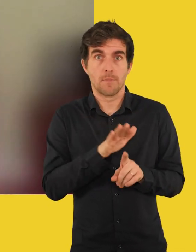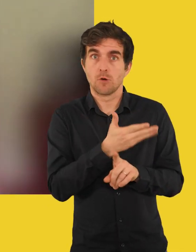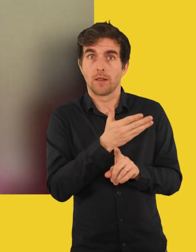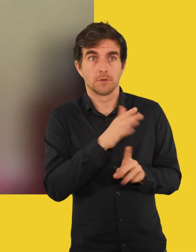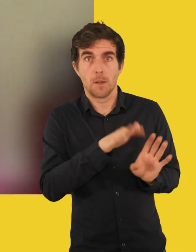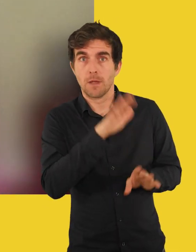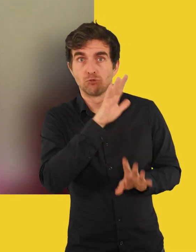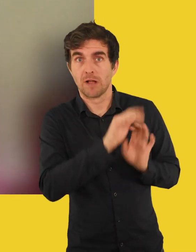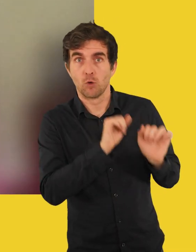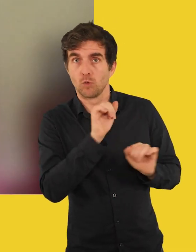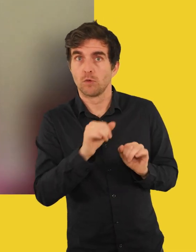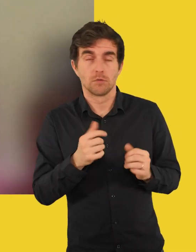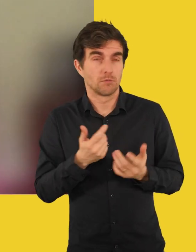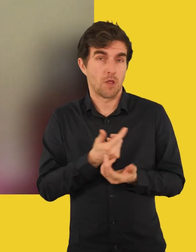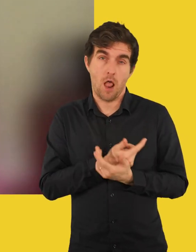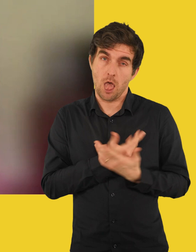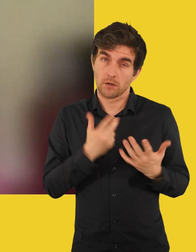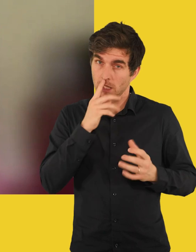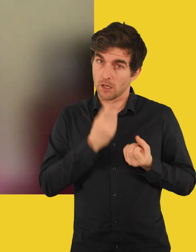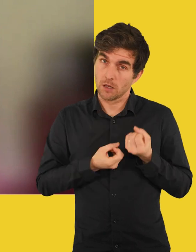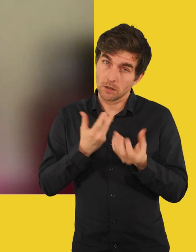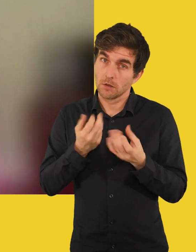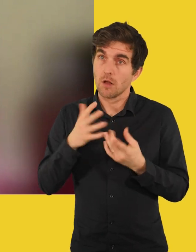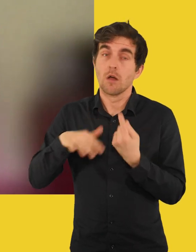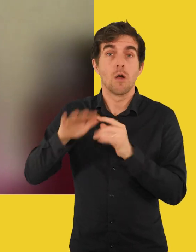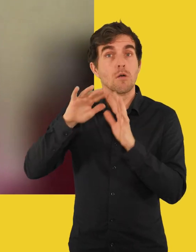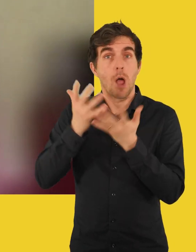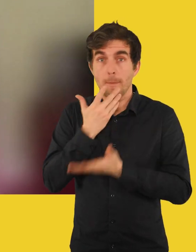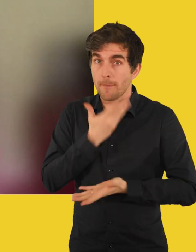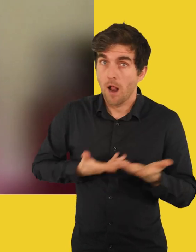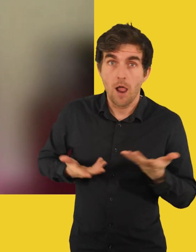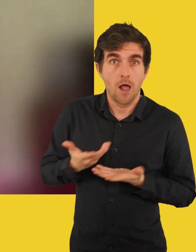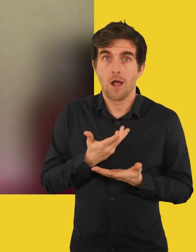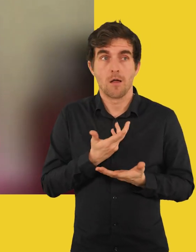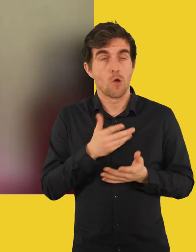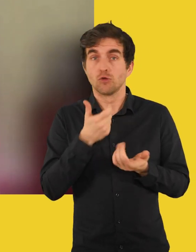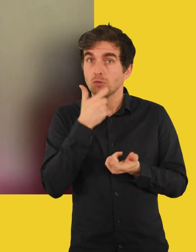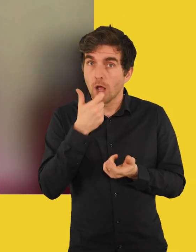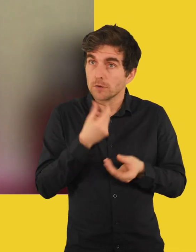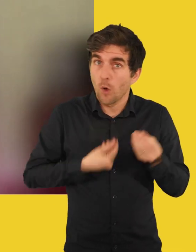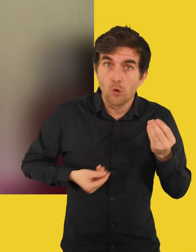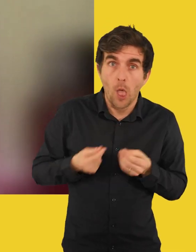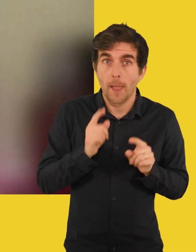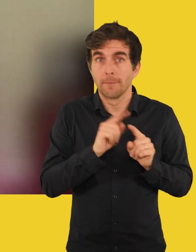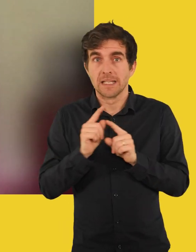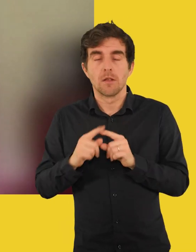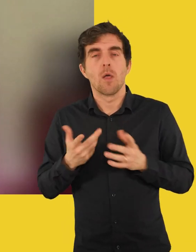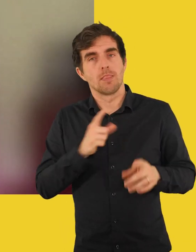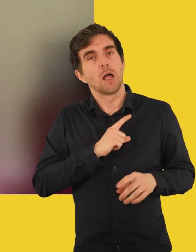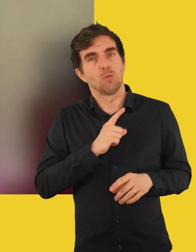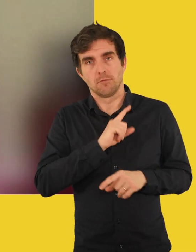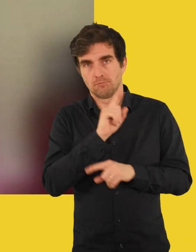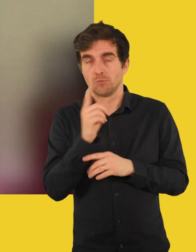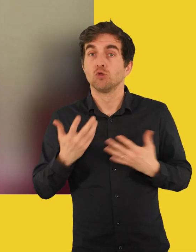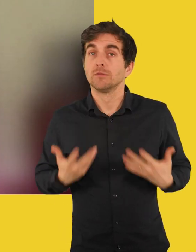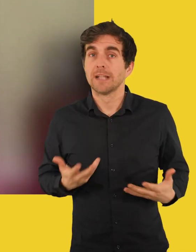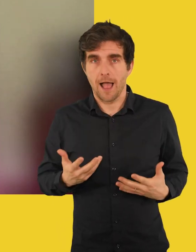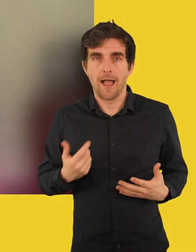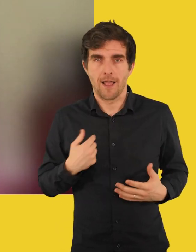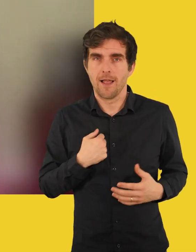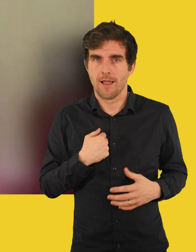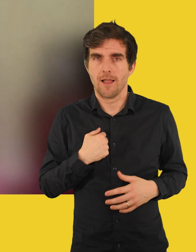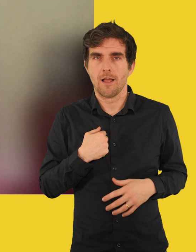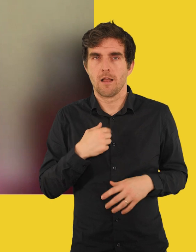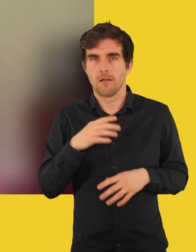and coming from marginalized backgrounds have so much to contribute to the global dialogues on doughnut economics. And that's